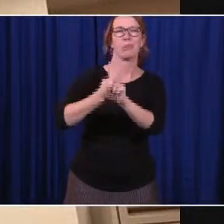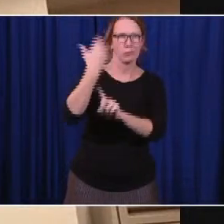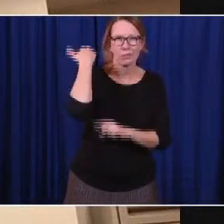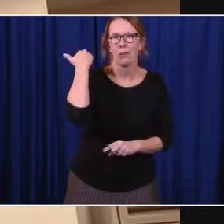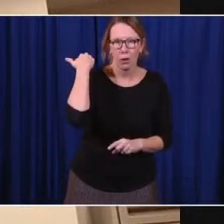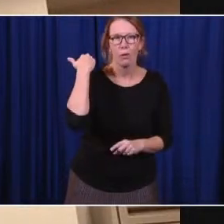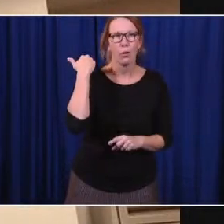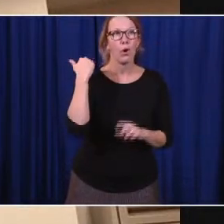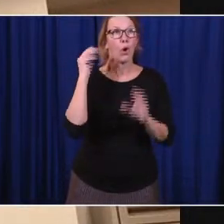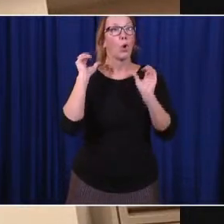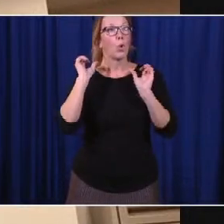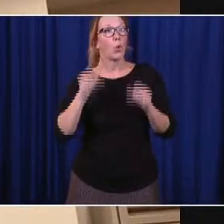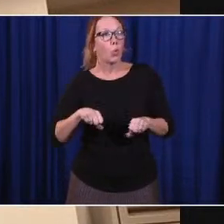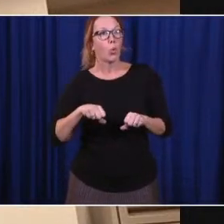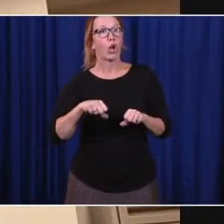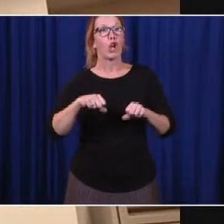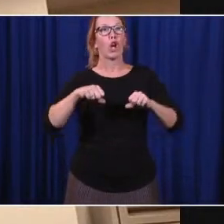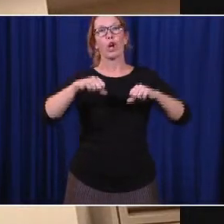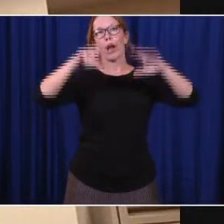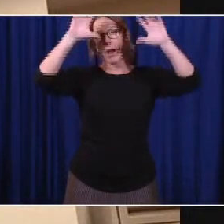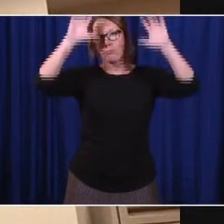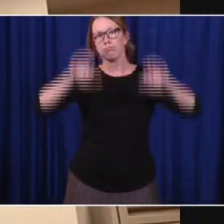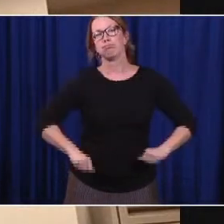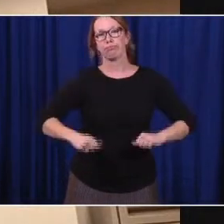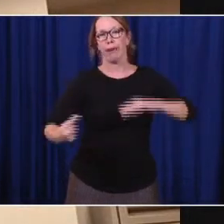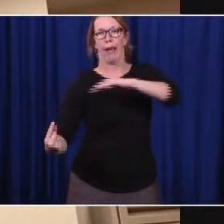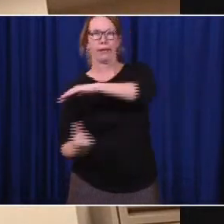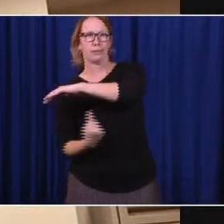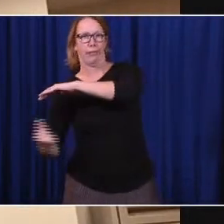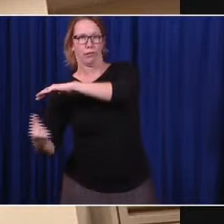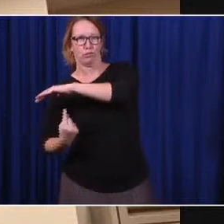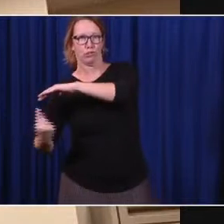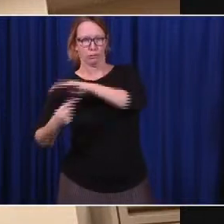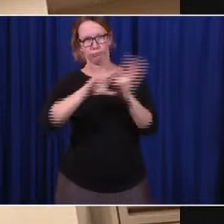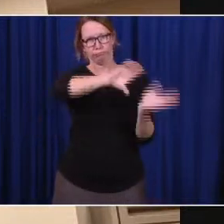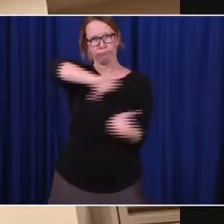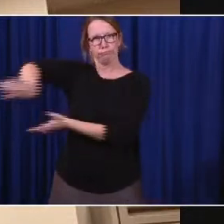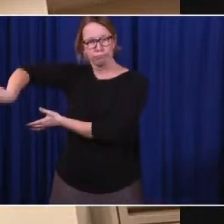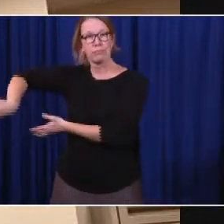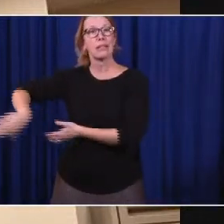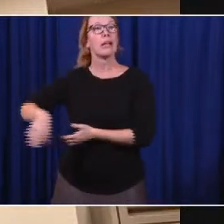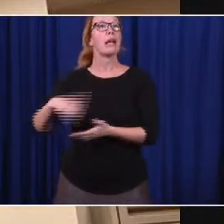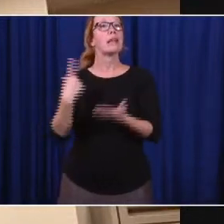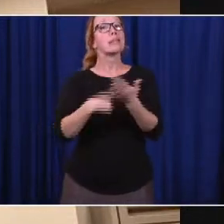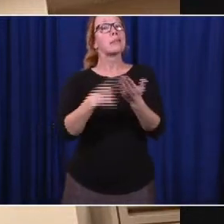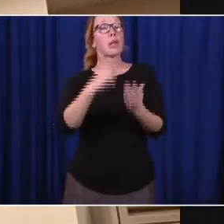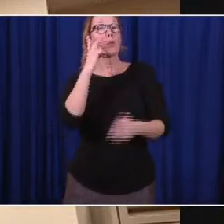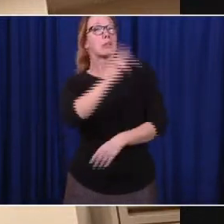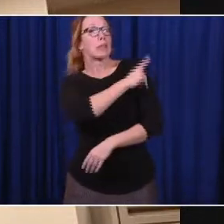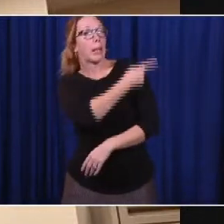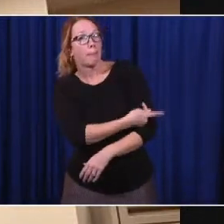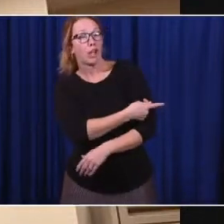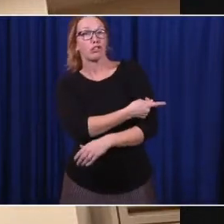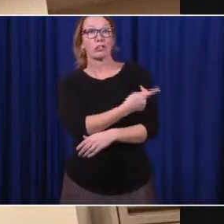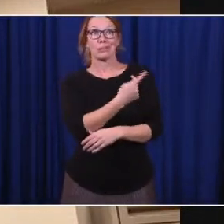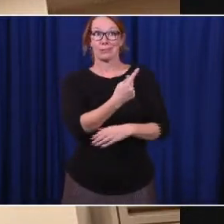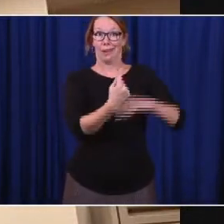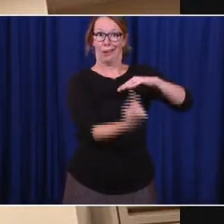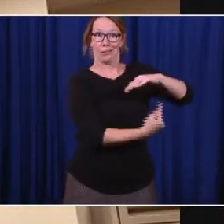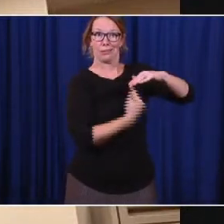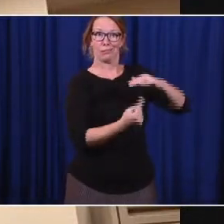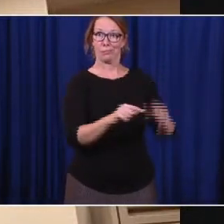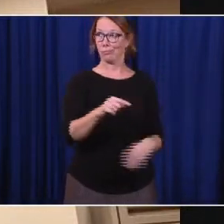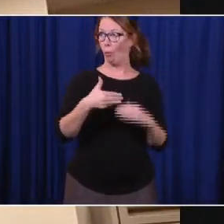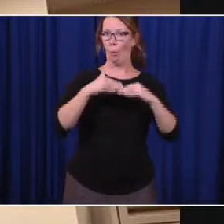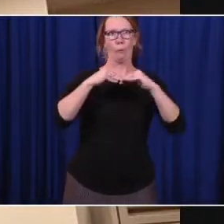where we were able to take down our isolation. And prior to that, we were seeing our patients sometimes in isolation 30 plus days. They